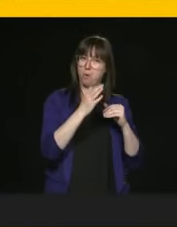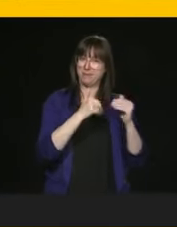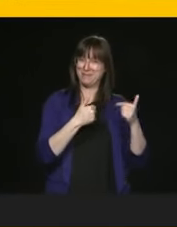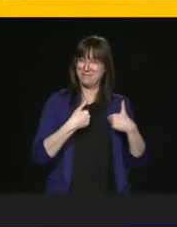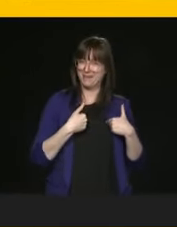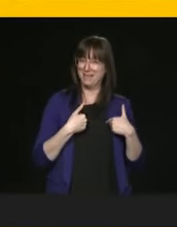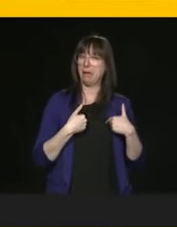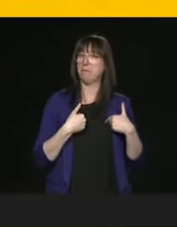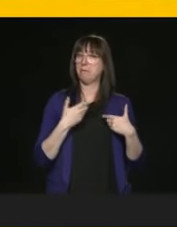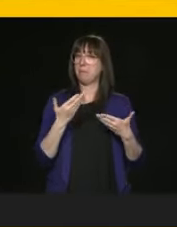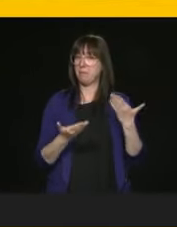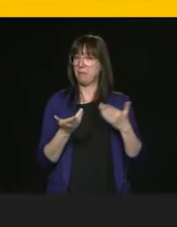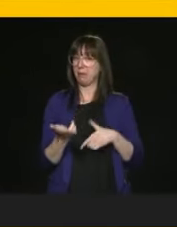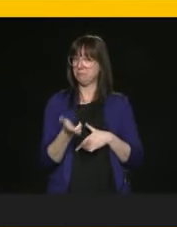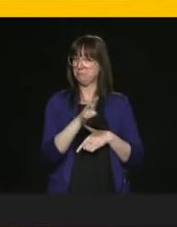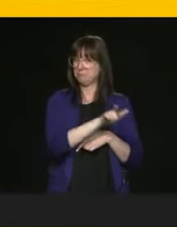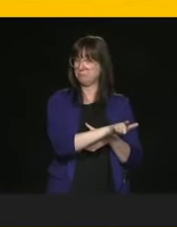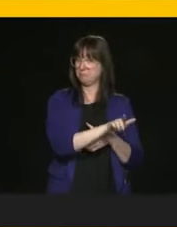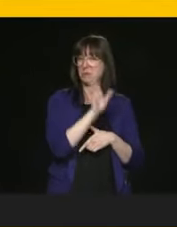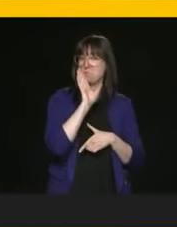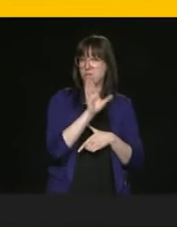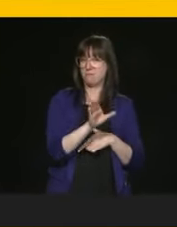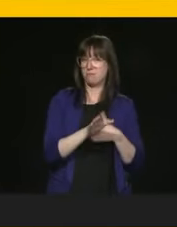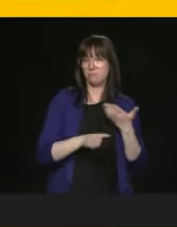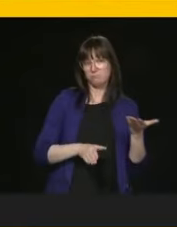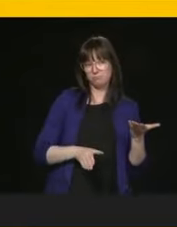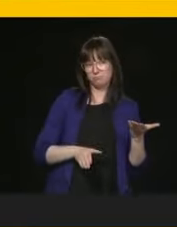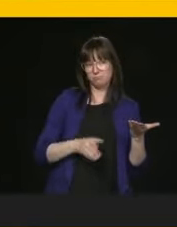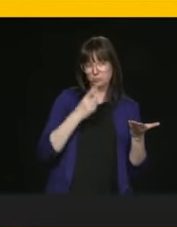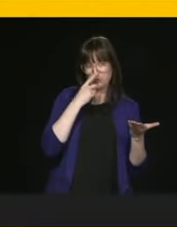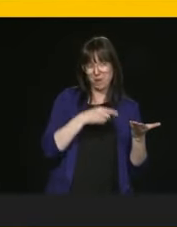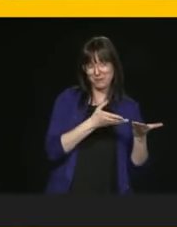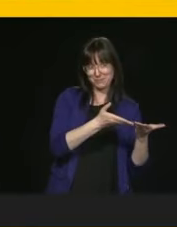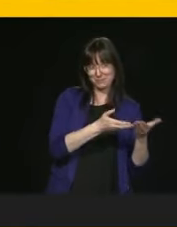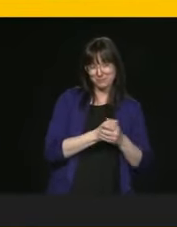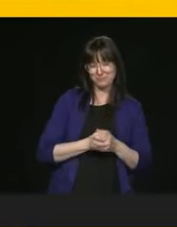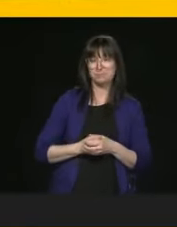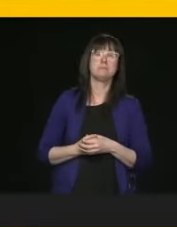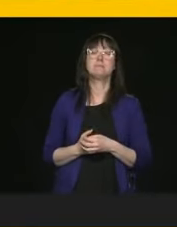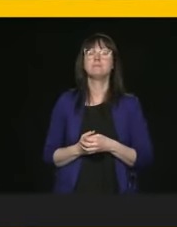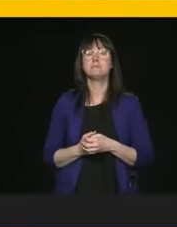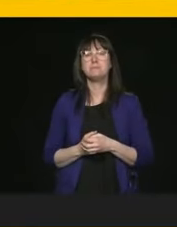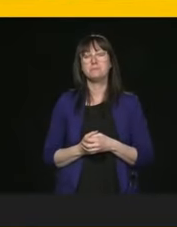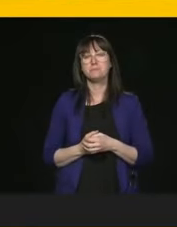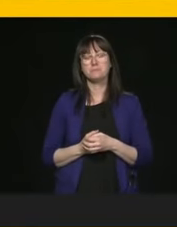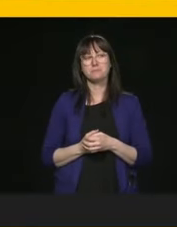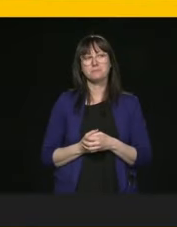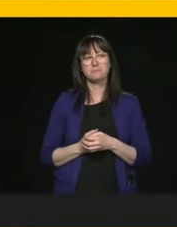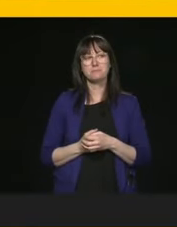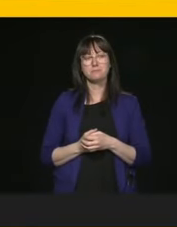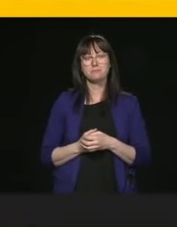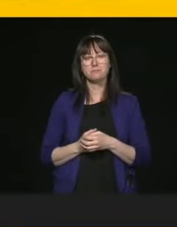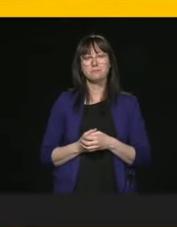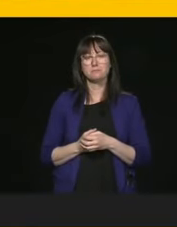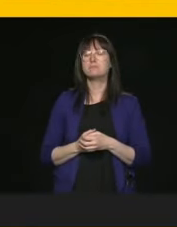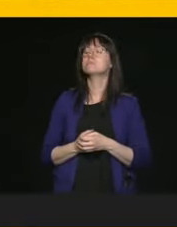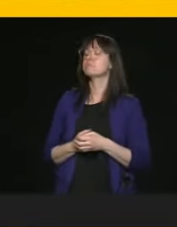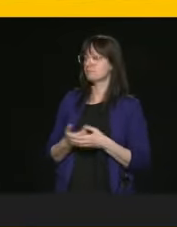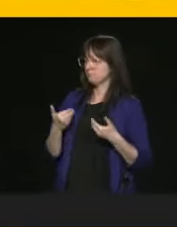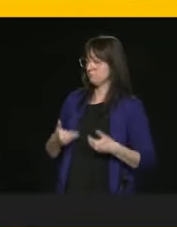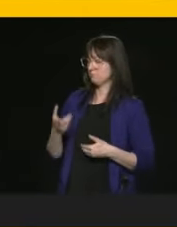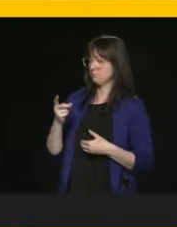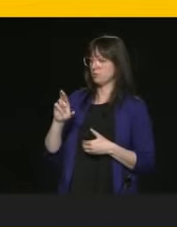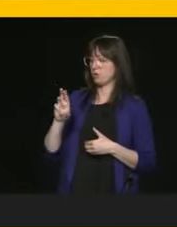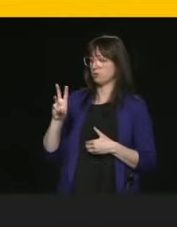in that area, perhaps Dr. Wong, you would like to add your own view? Thank you. A number